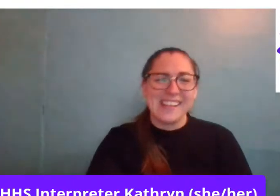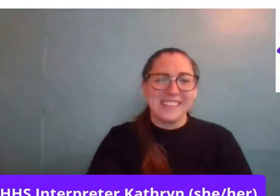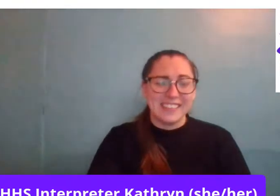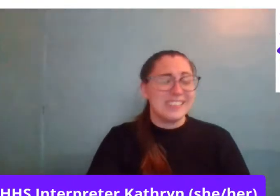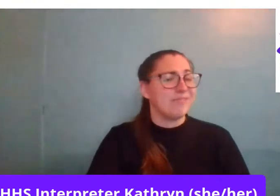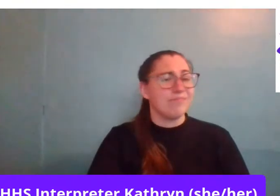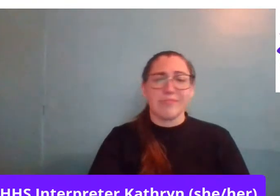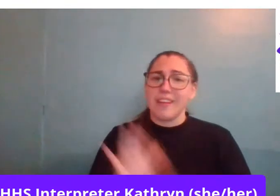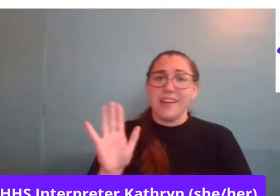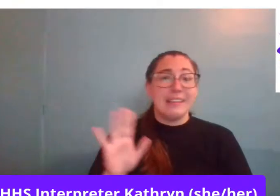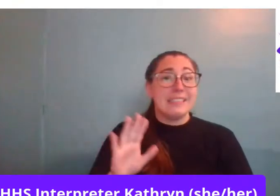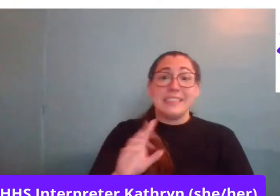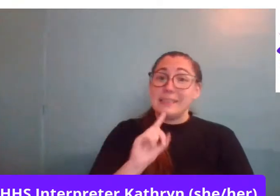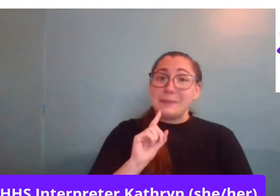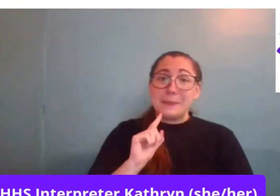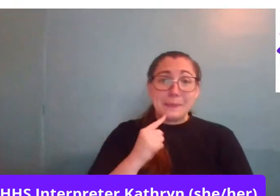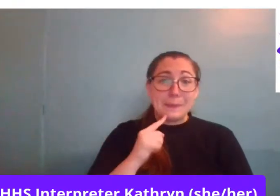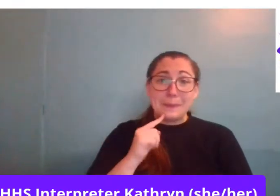Understatement.